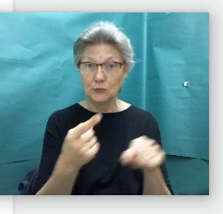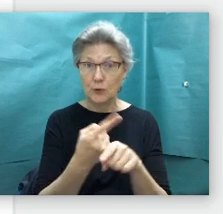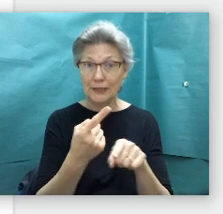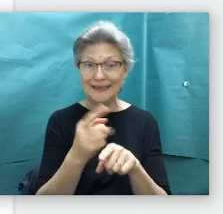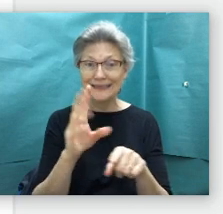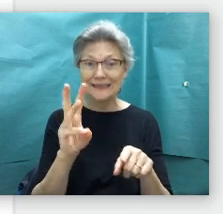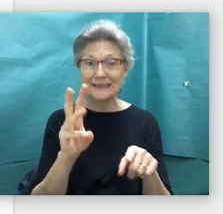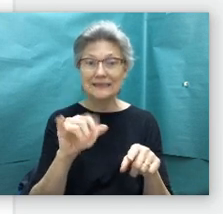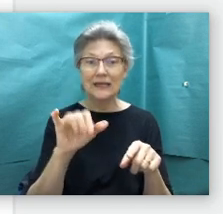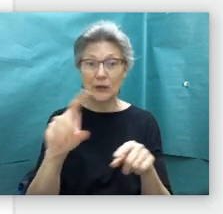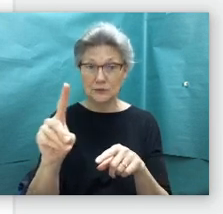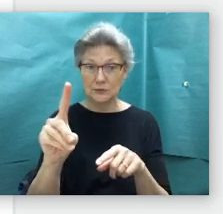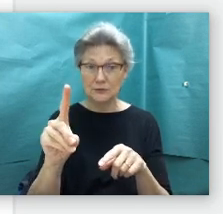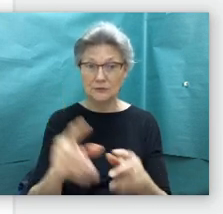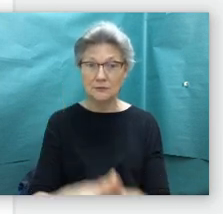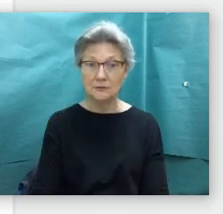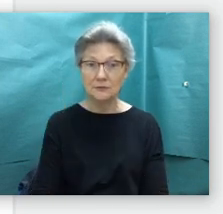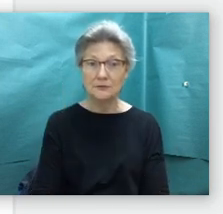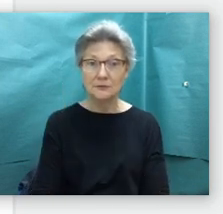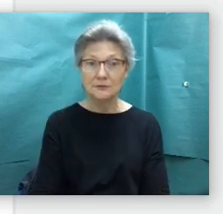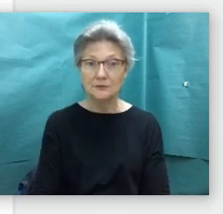they're 6 yards.